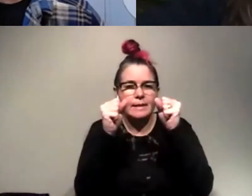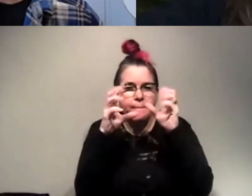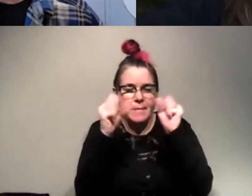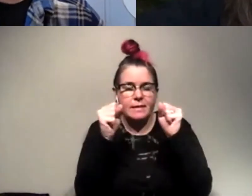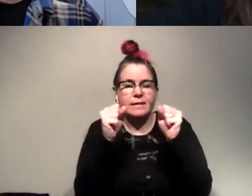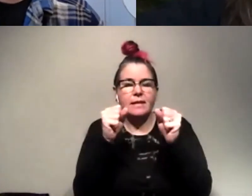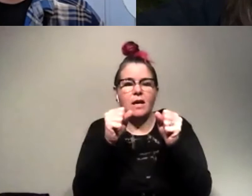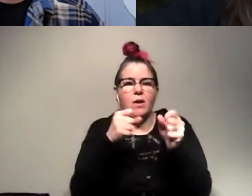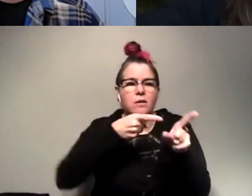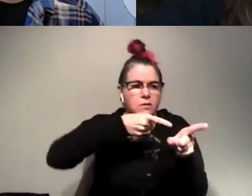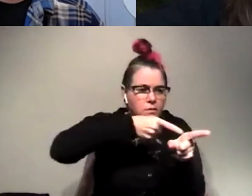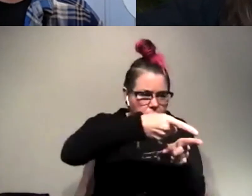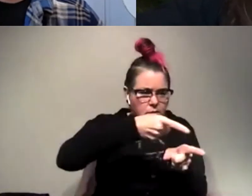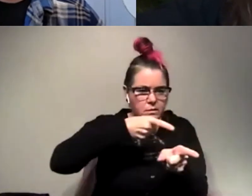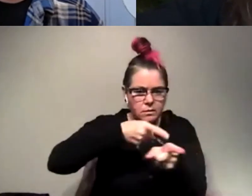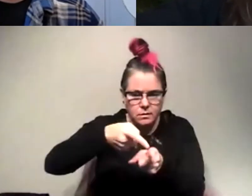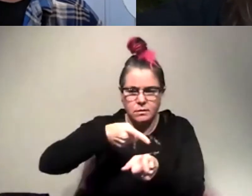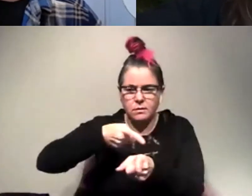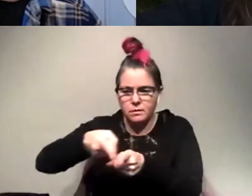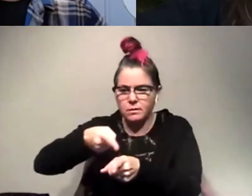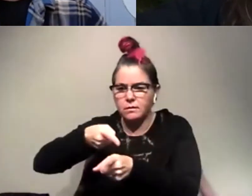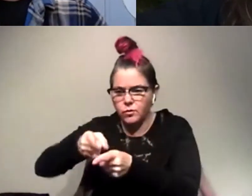specialized scientists often become.